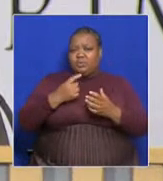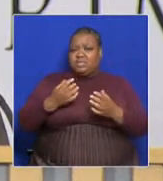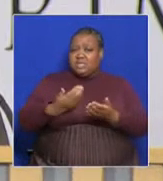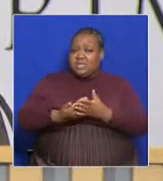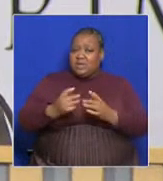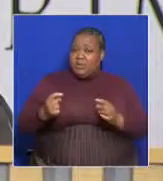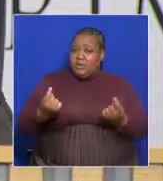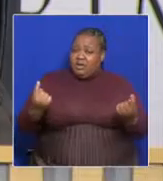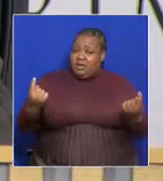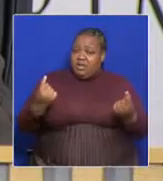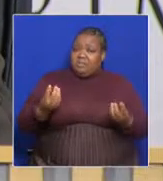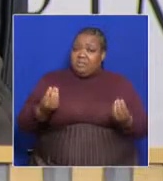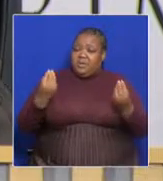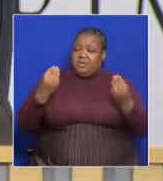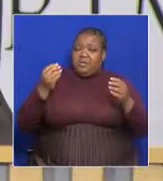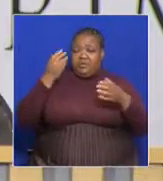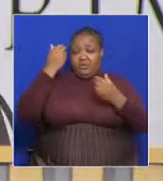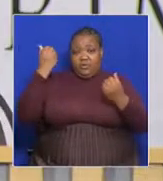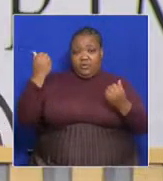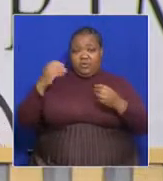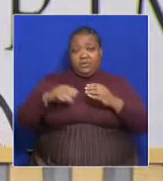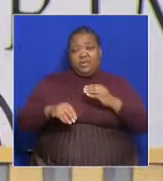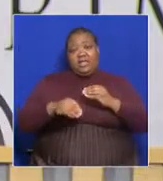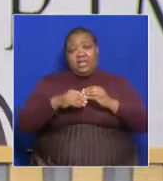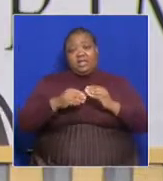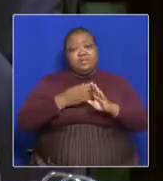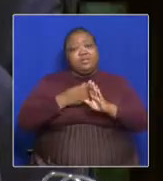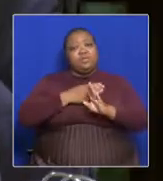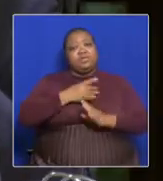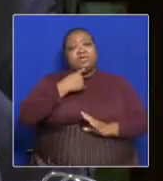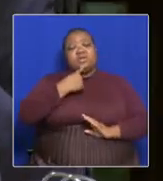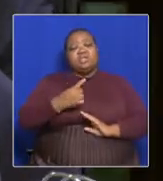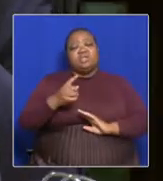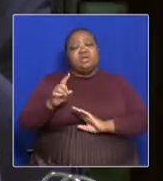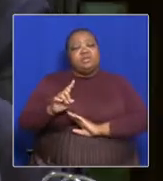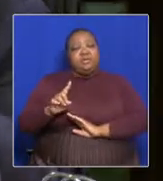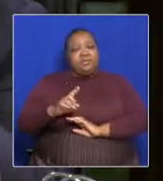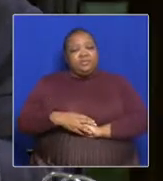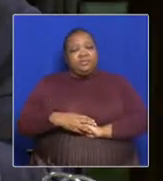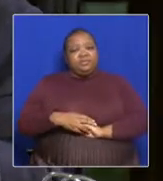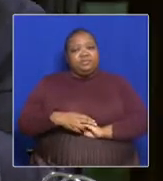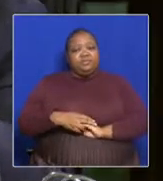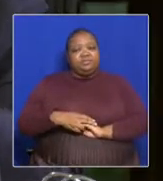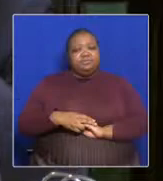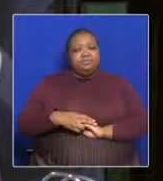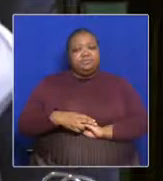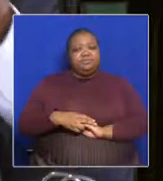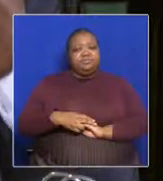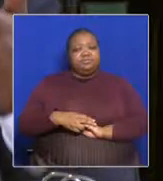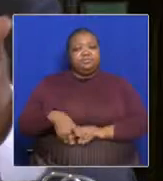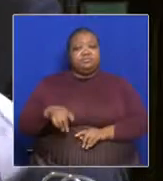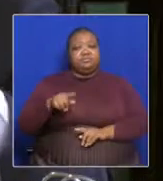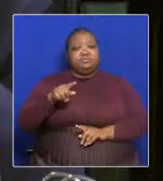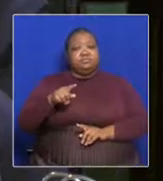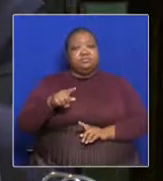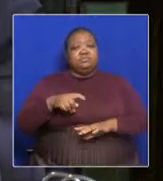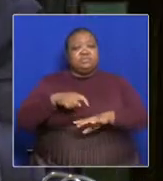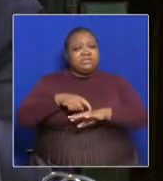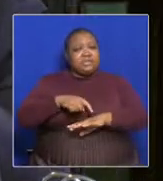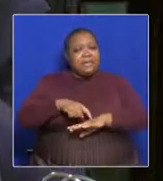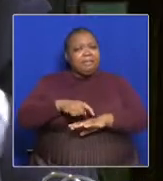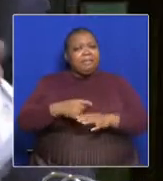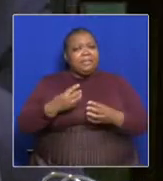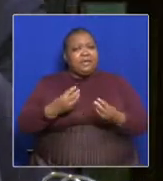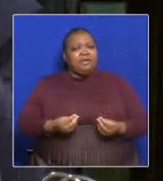And add to that what I said earlier, which is that in a sense you had the luxury of time, because it's not as if